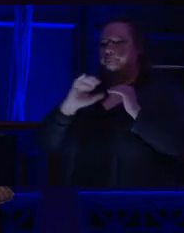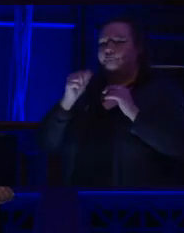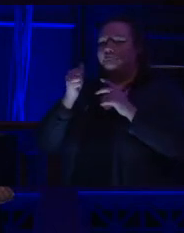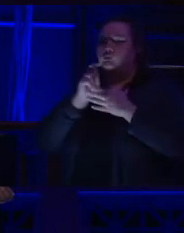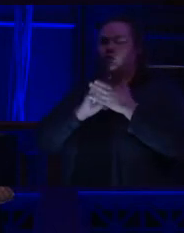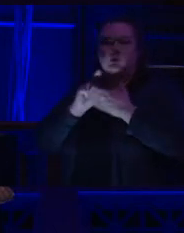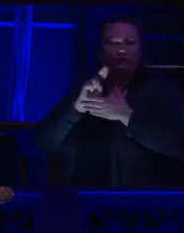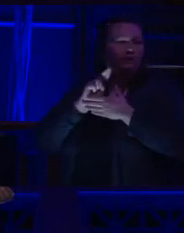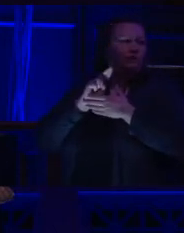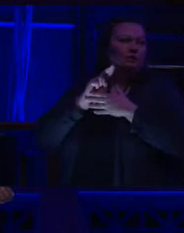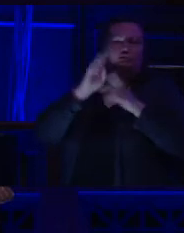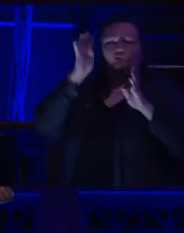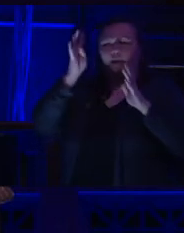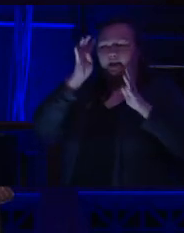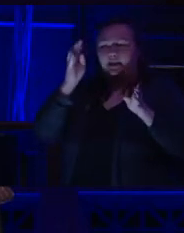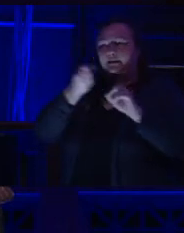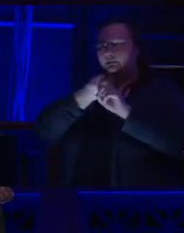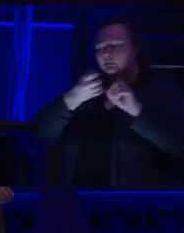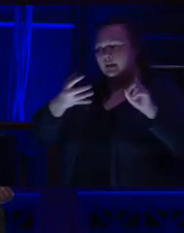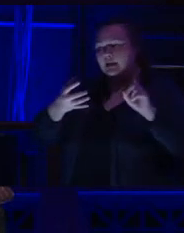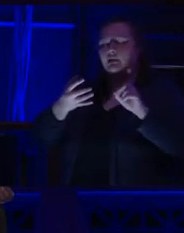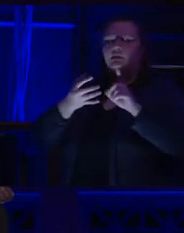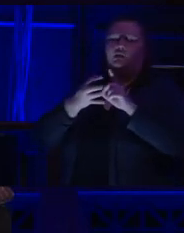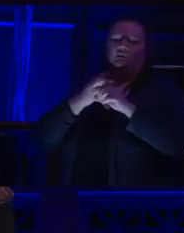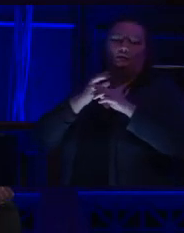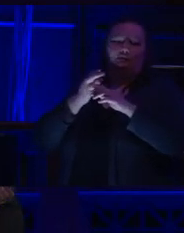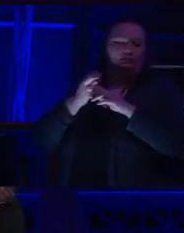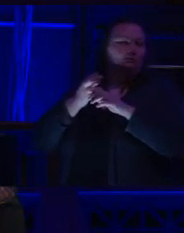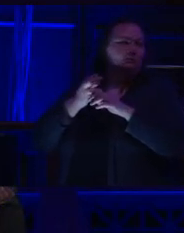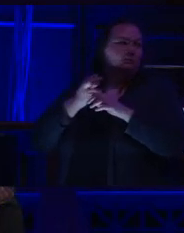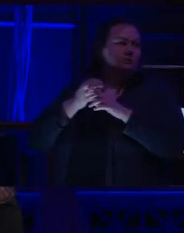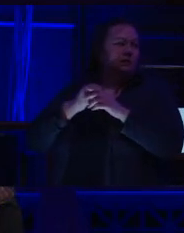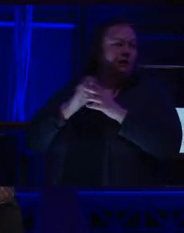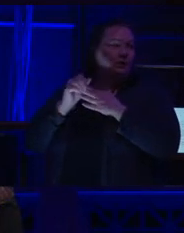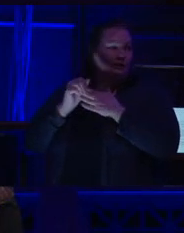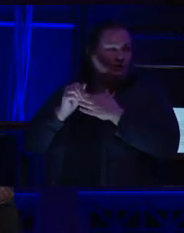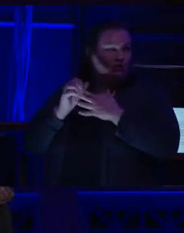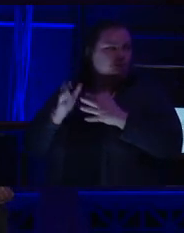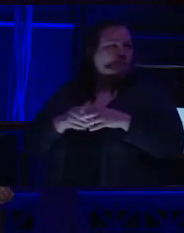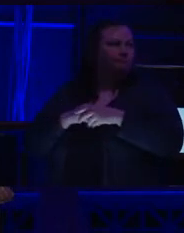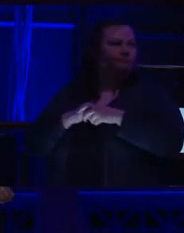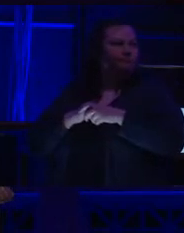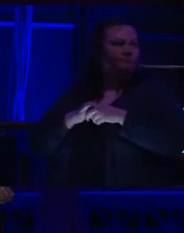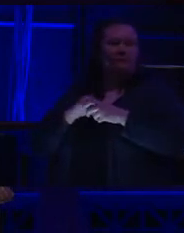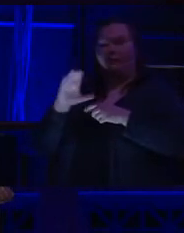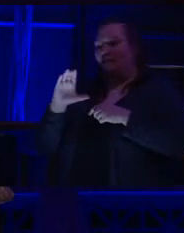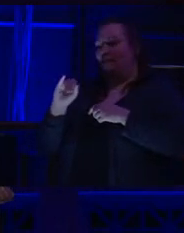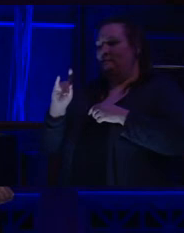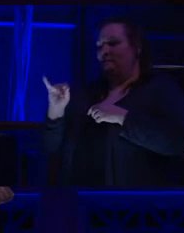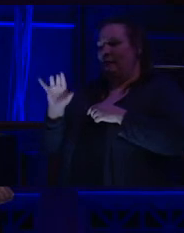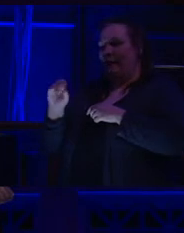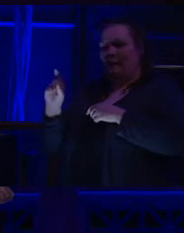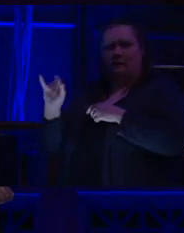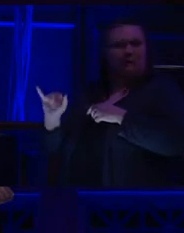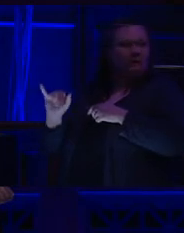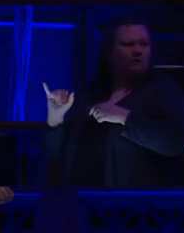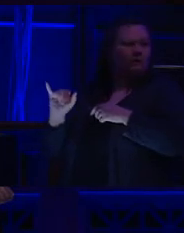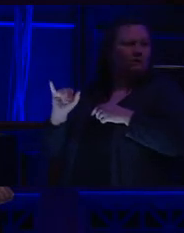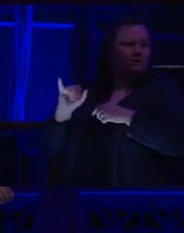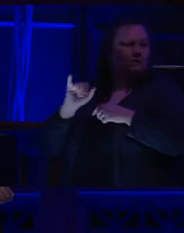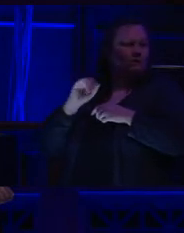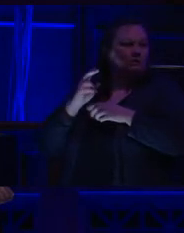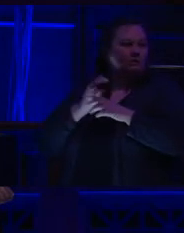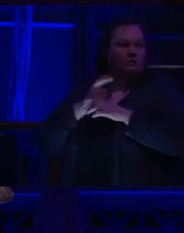expanding, creating major research education initiatives. At Cincinnati, Santa launched the UC's